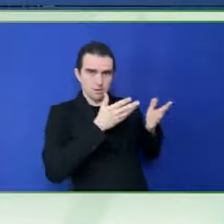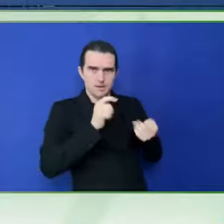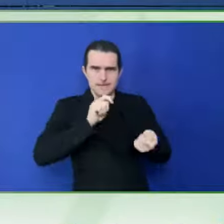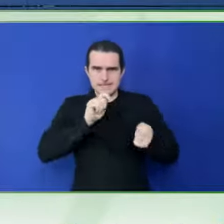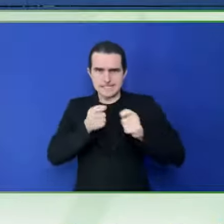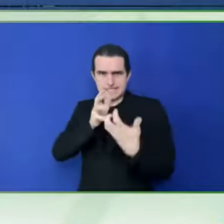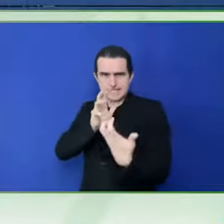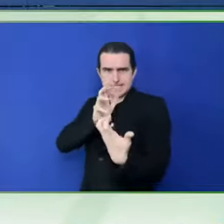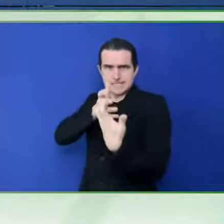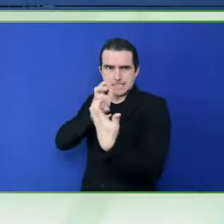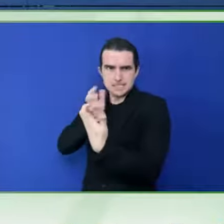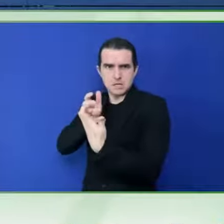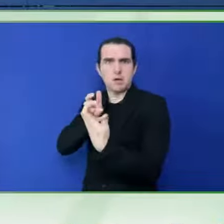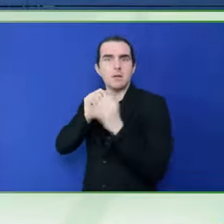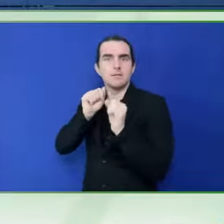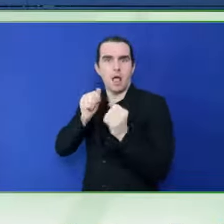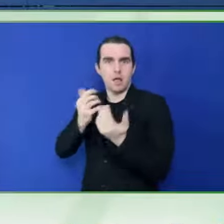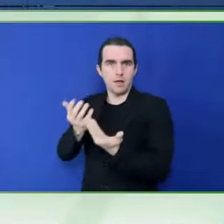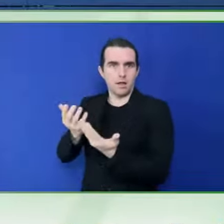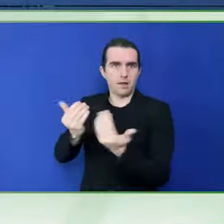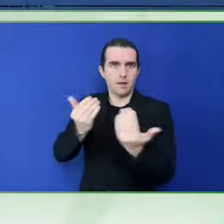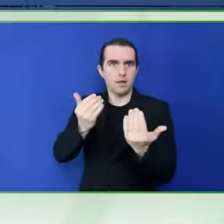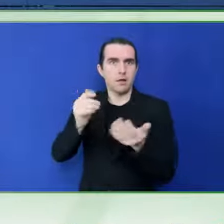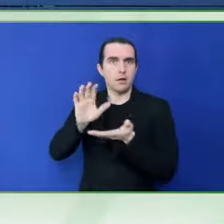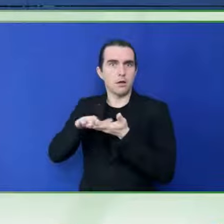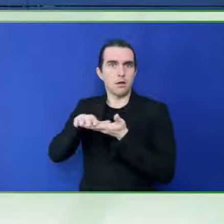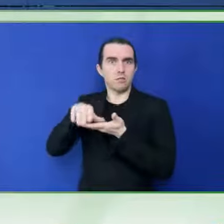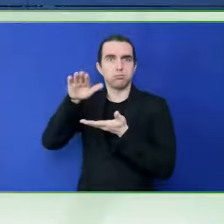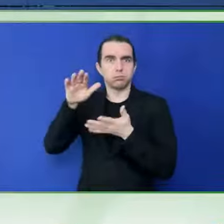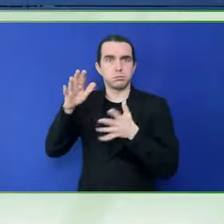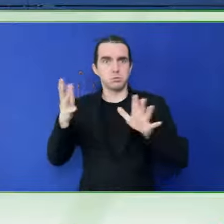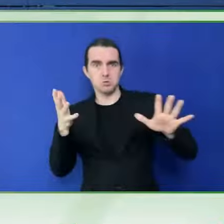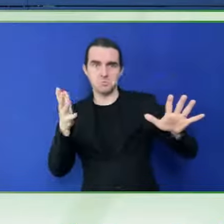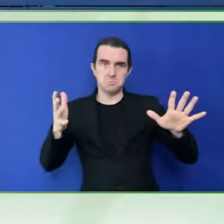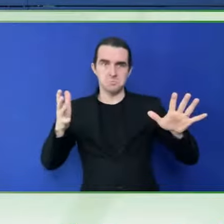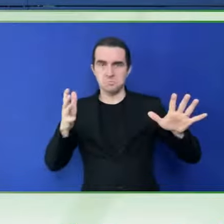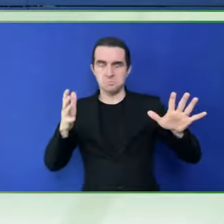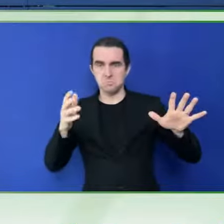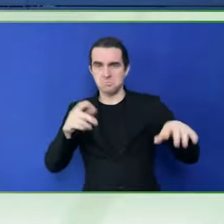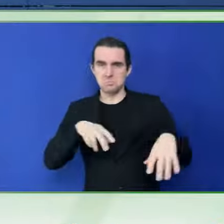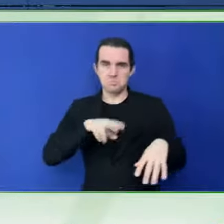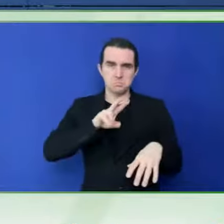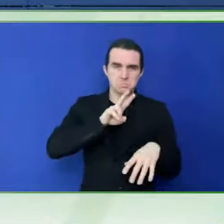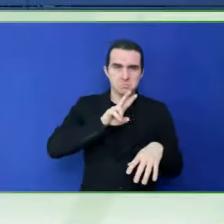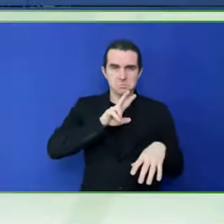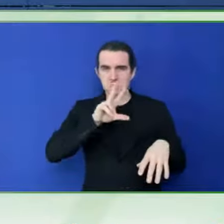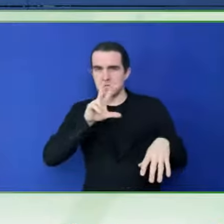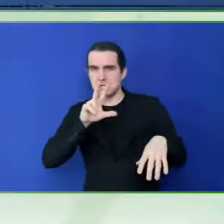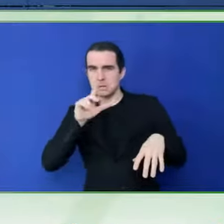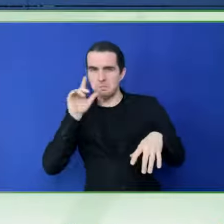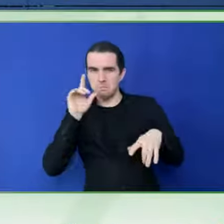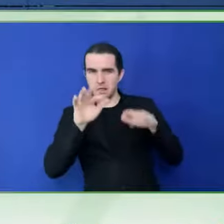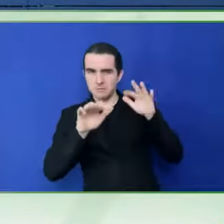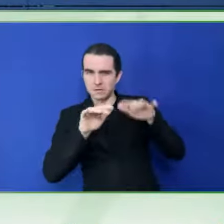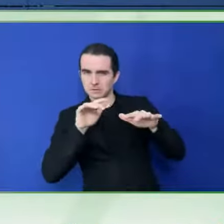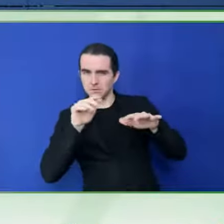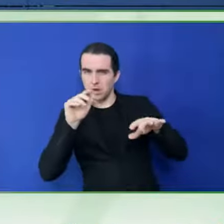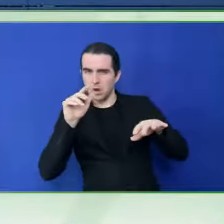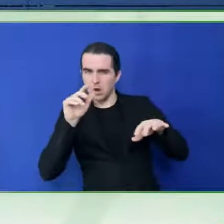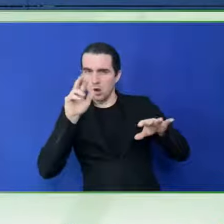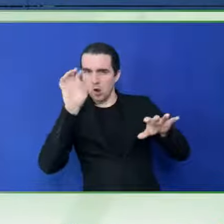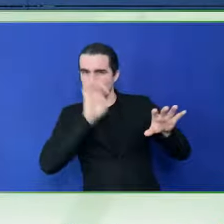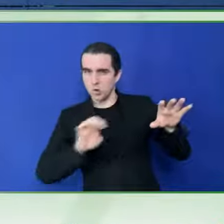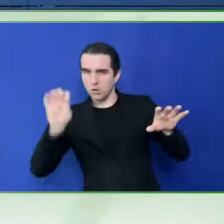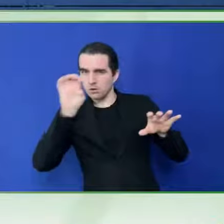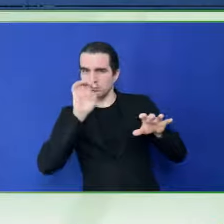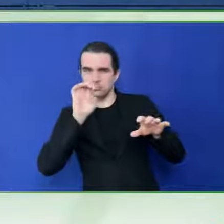the facilities you've put into a hotel. There is a lower occupancy for disabled rooms,